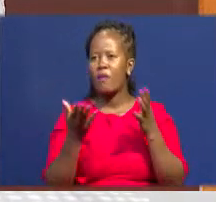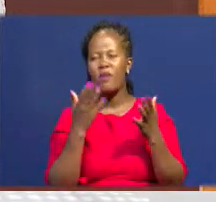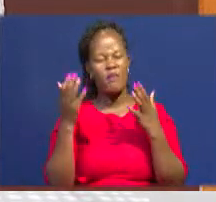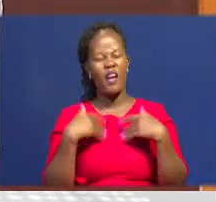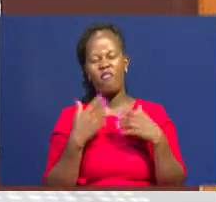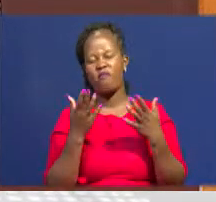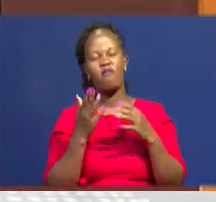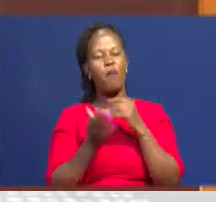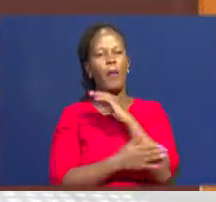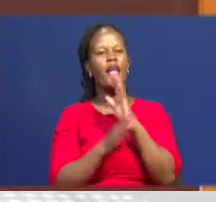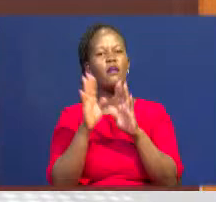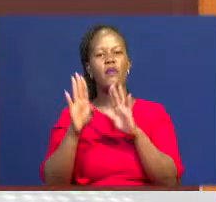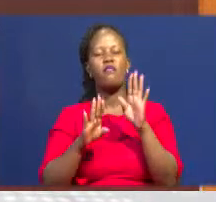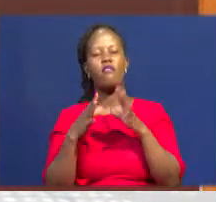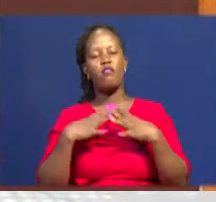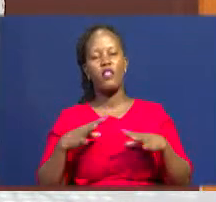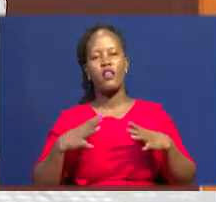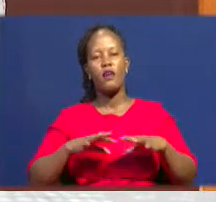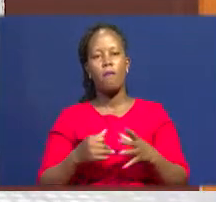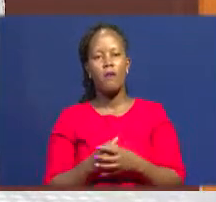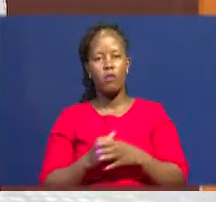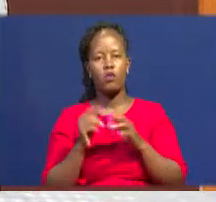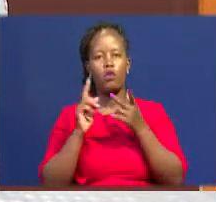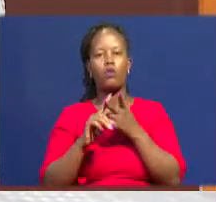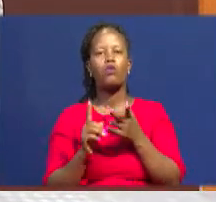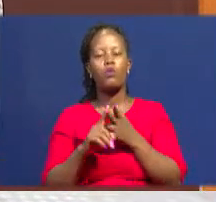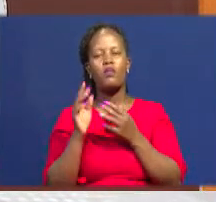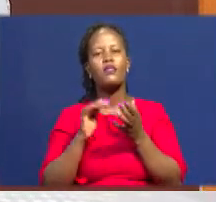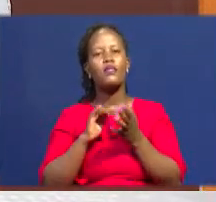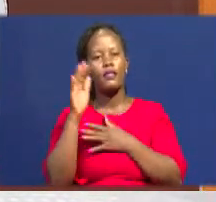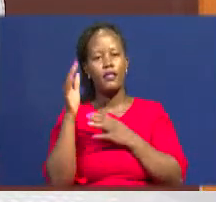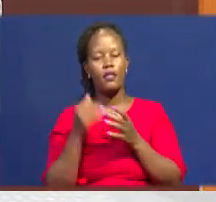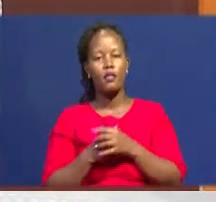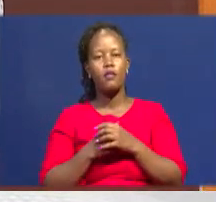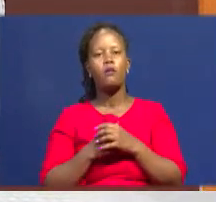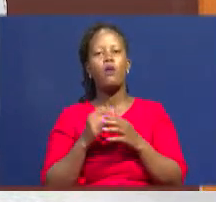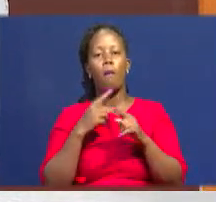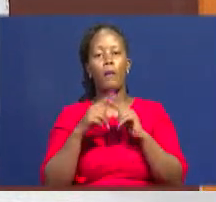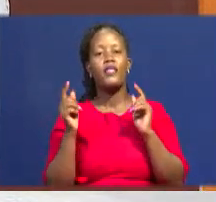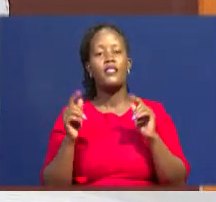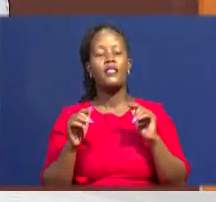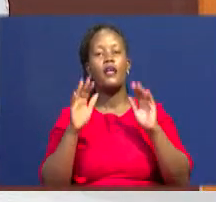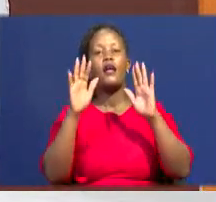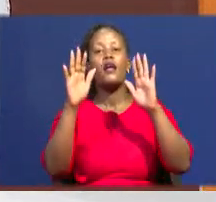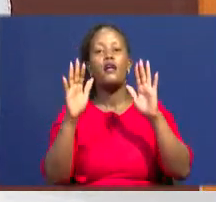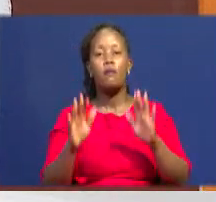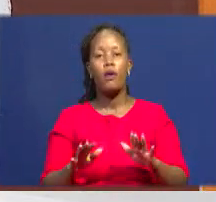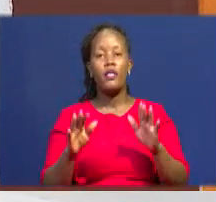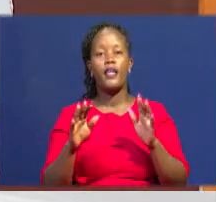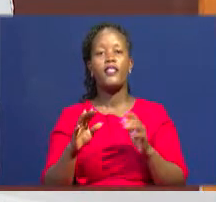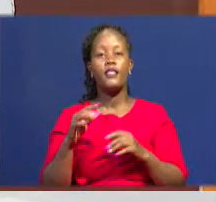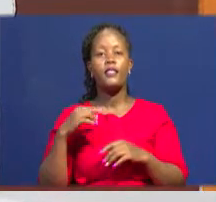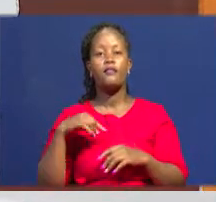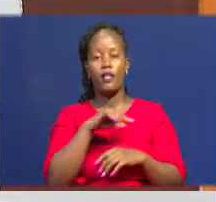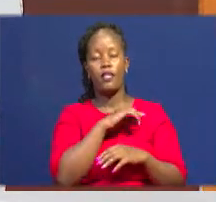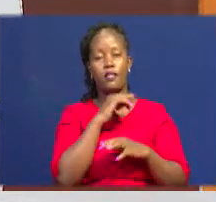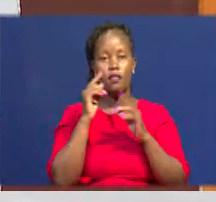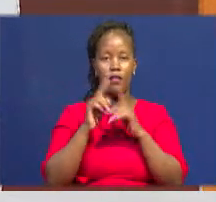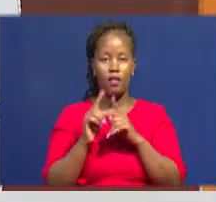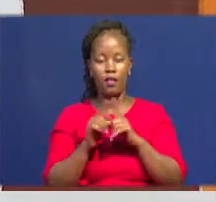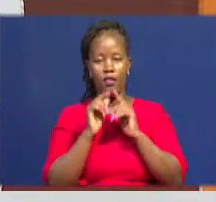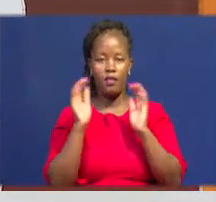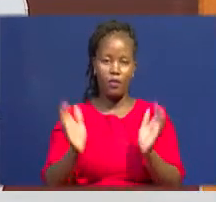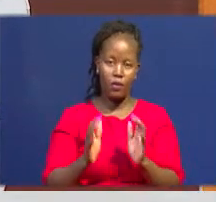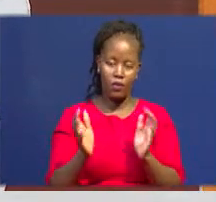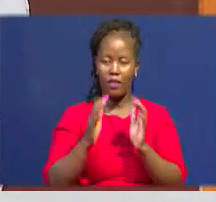bad manners, to put it lightly. But yeah, it's really important for us that we encourage the public to